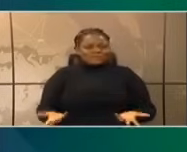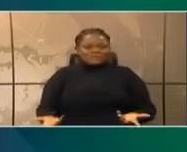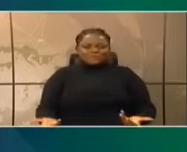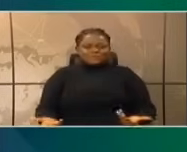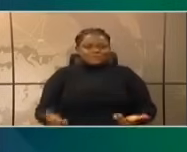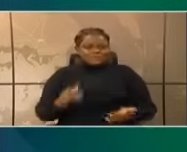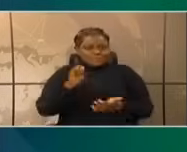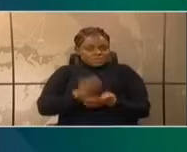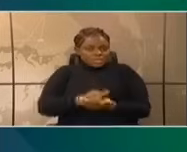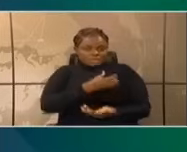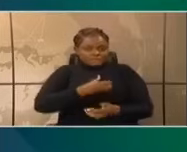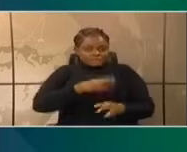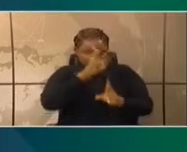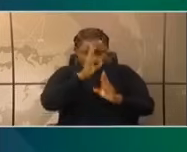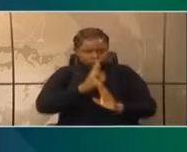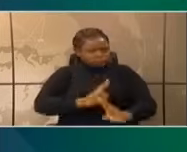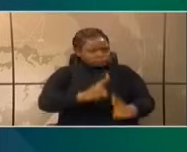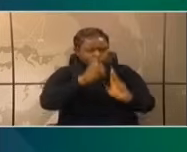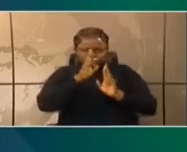Asante hini nono.